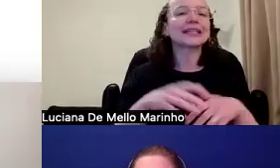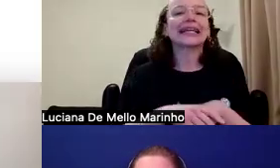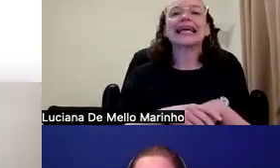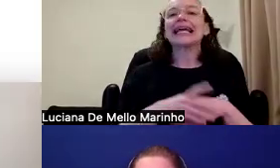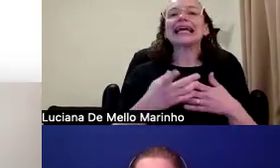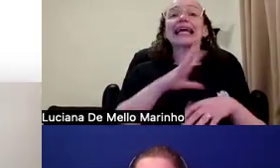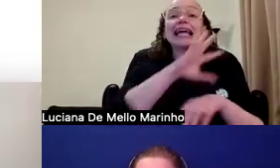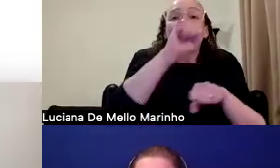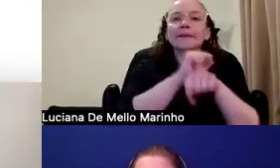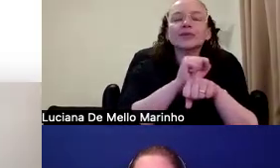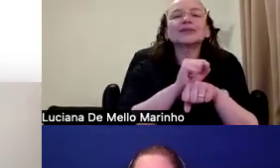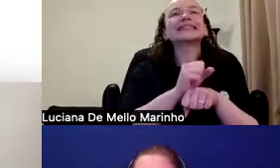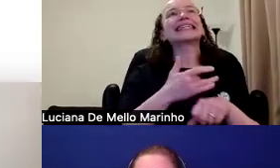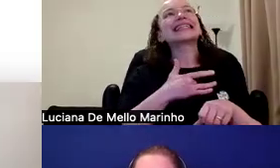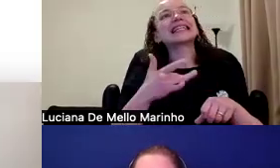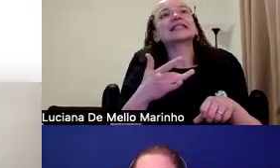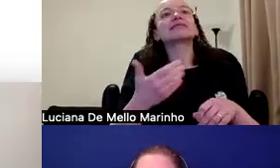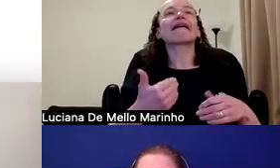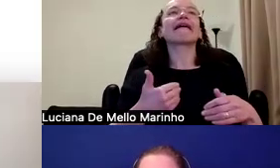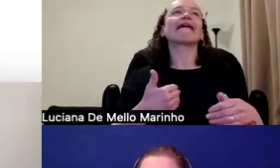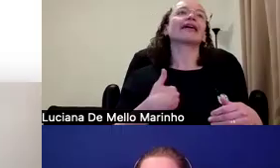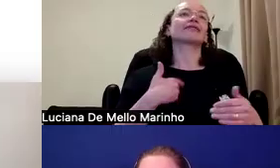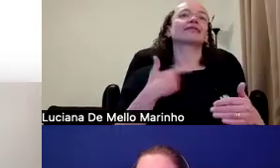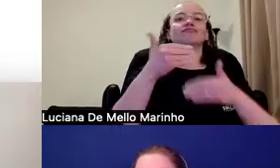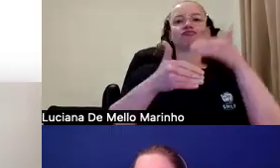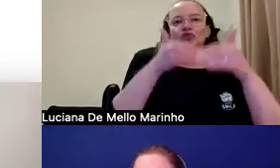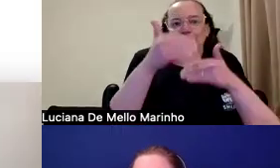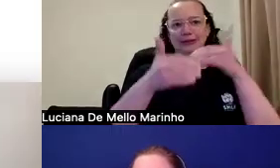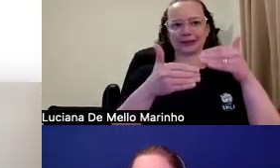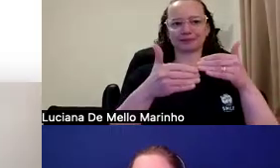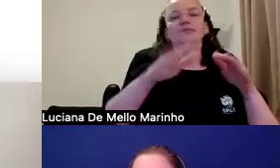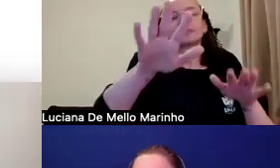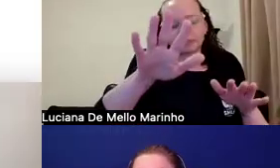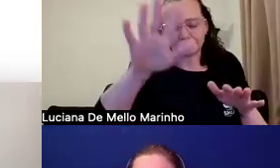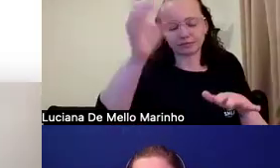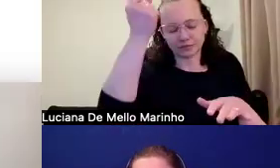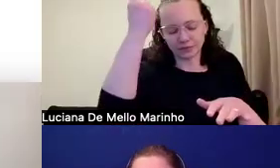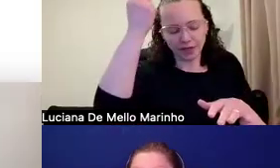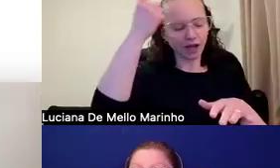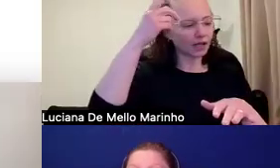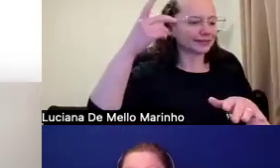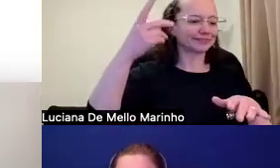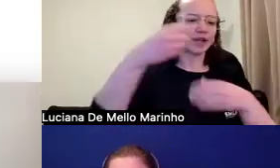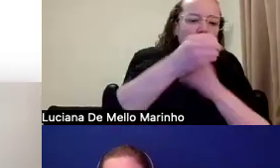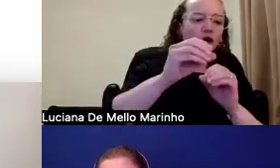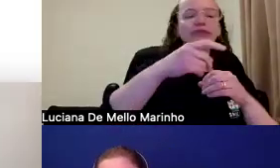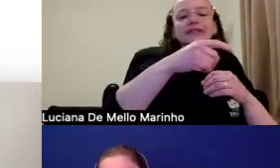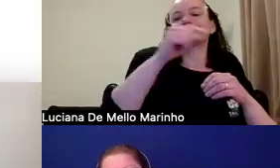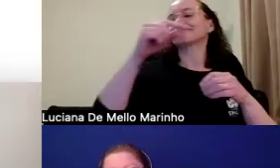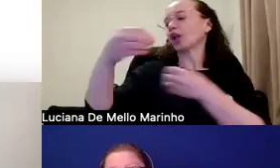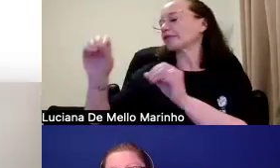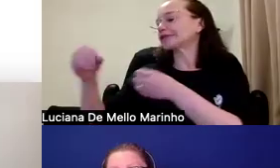In the dental office, you have appointments. Those appointments, they have a process. Now, I